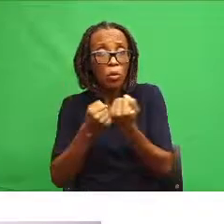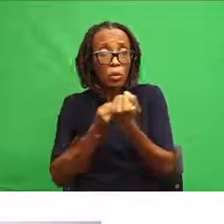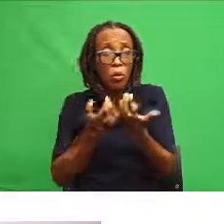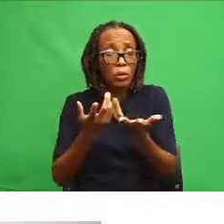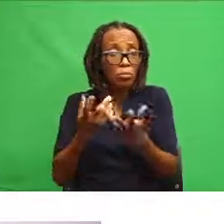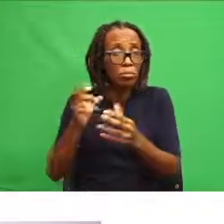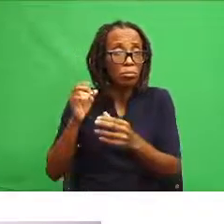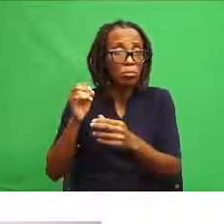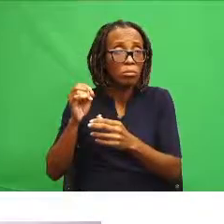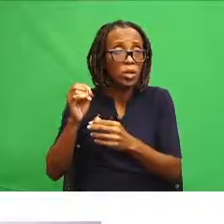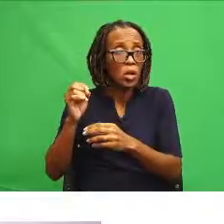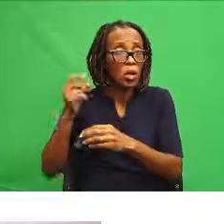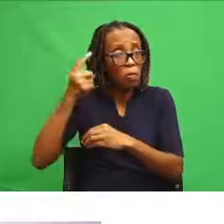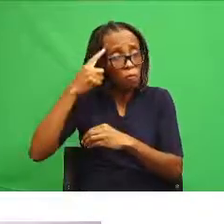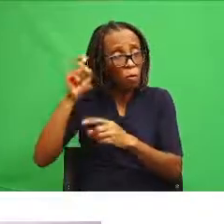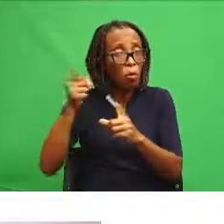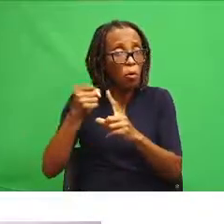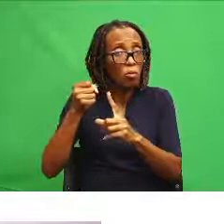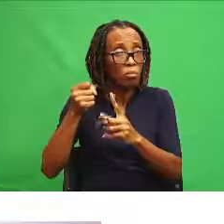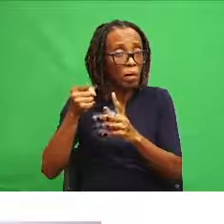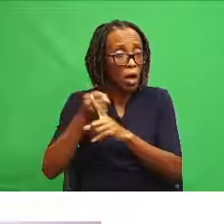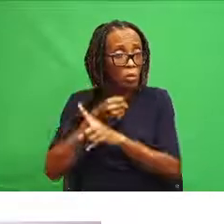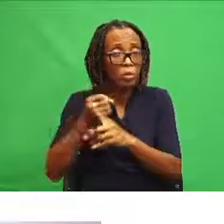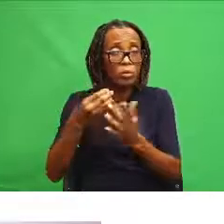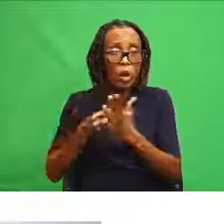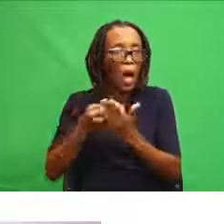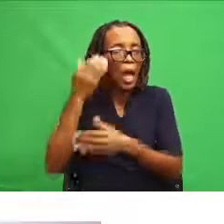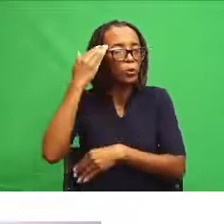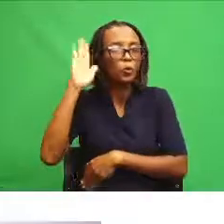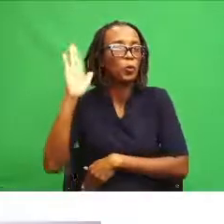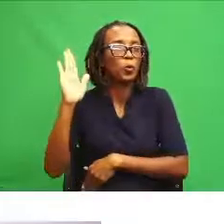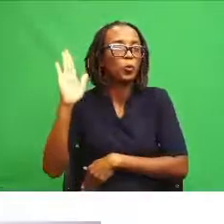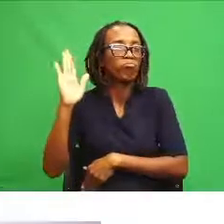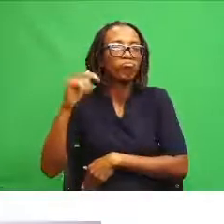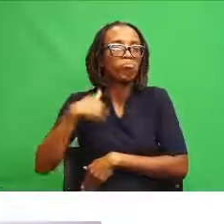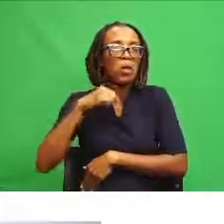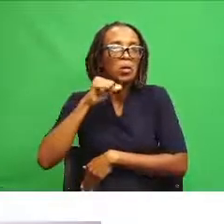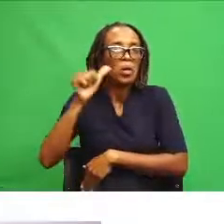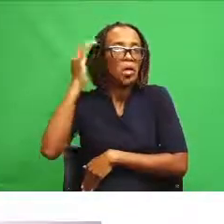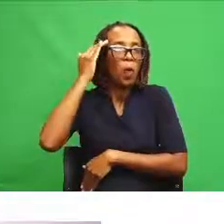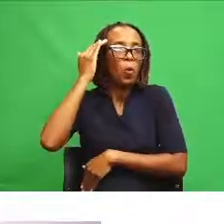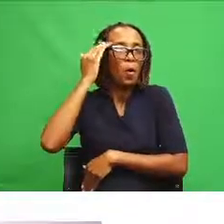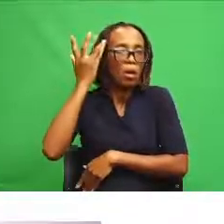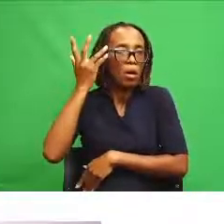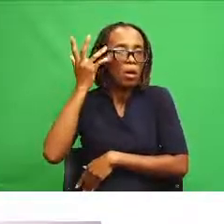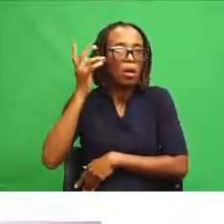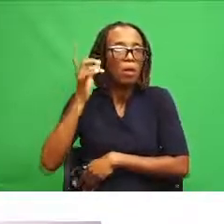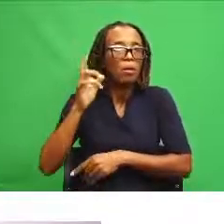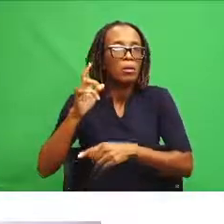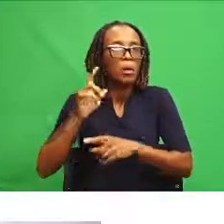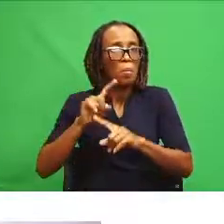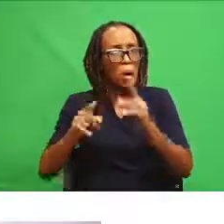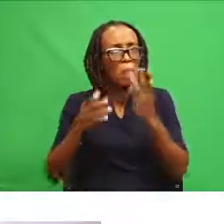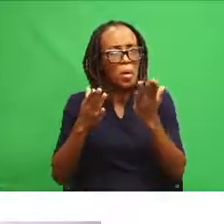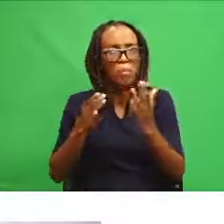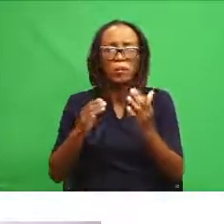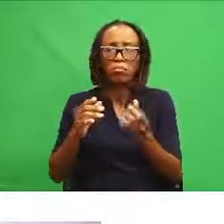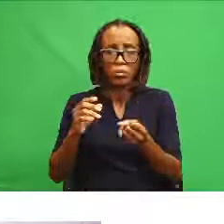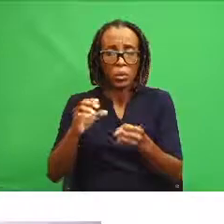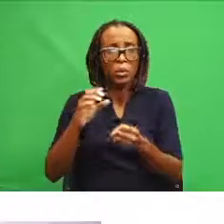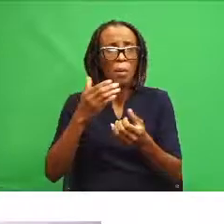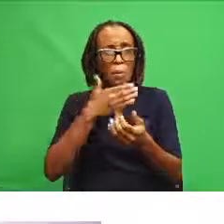abuse, whether it falls within that remit. Yeah. But I would say those would be the kind of places. The police,